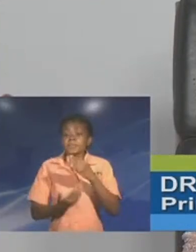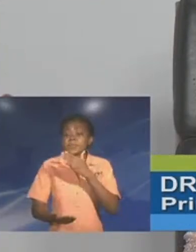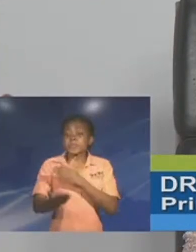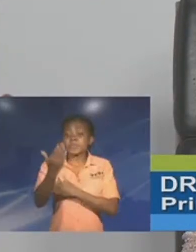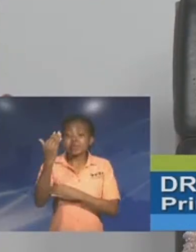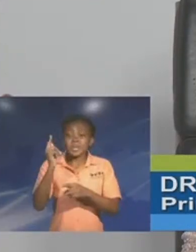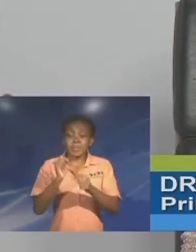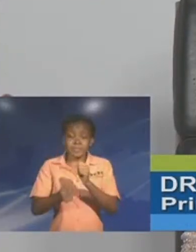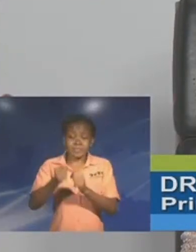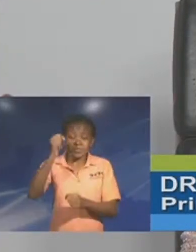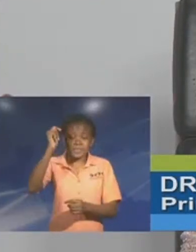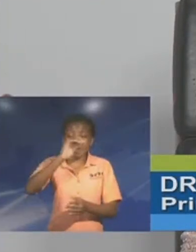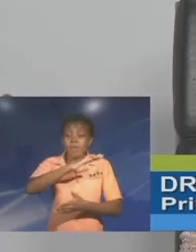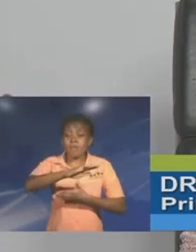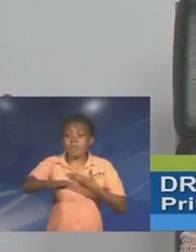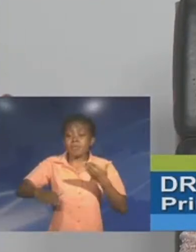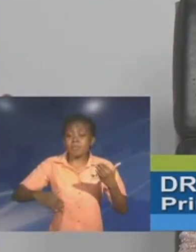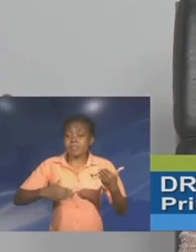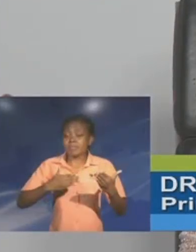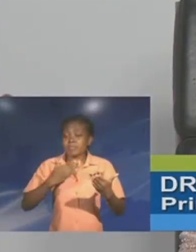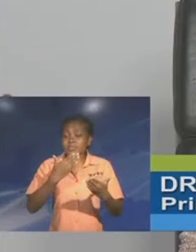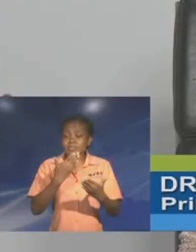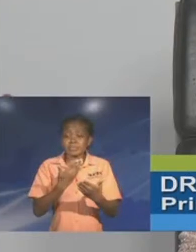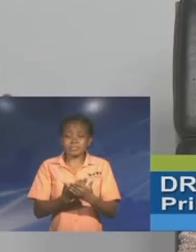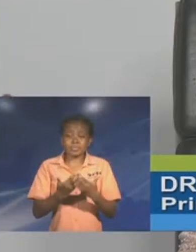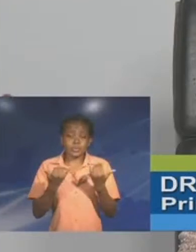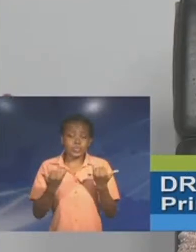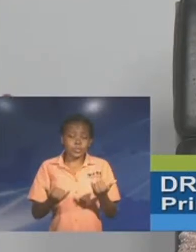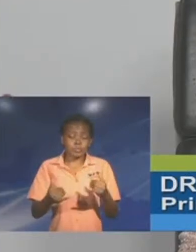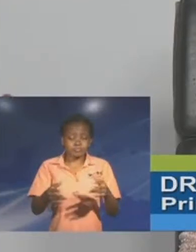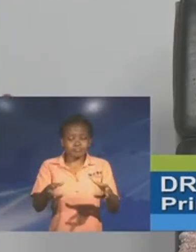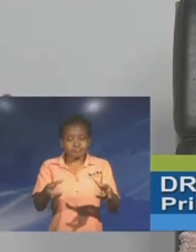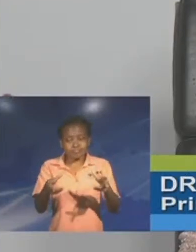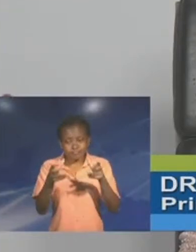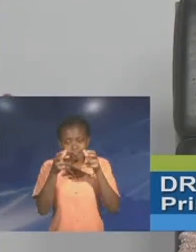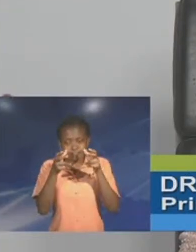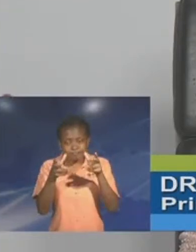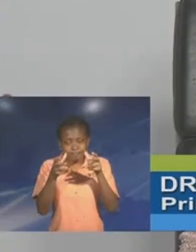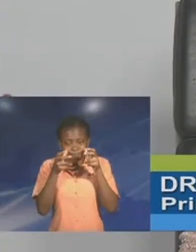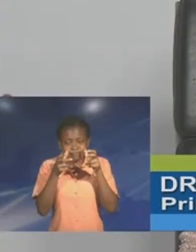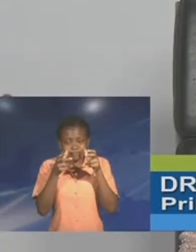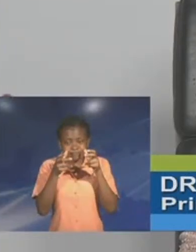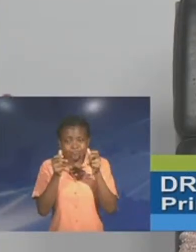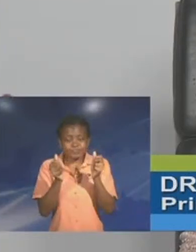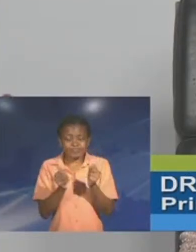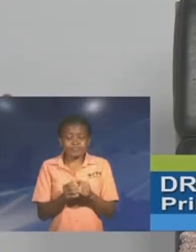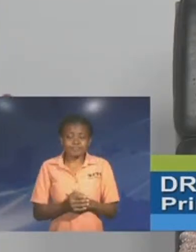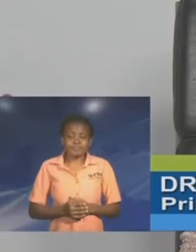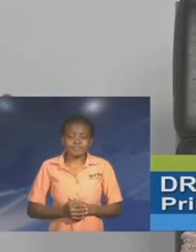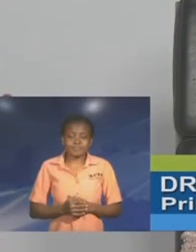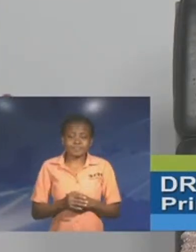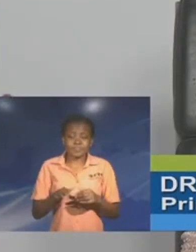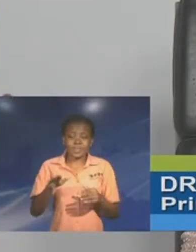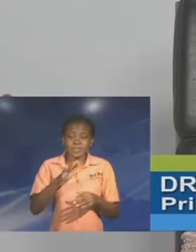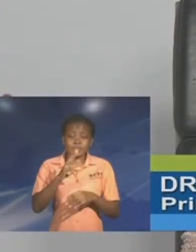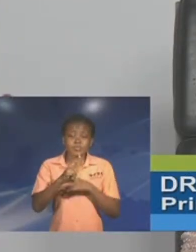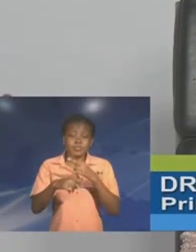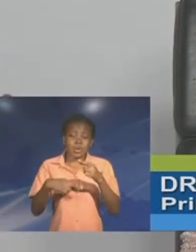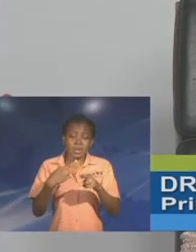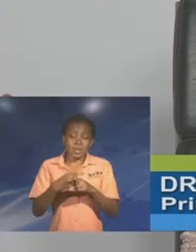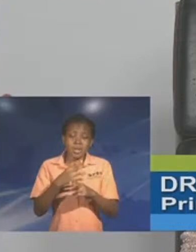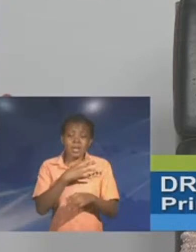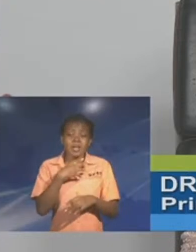to all our members who are looking on the viewing and listening population locally, regionally, and